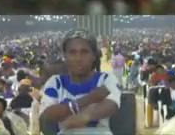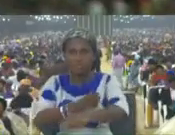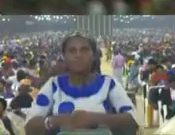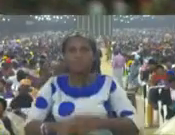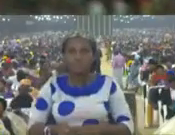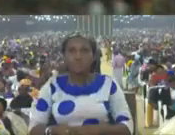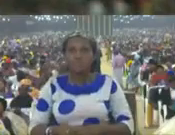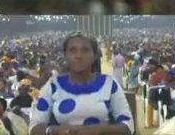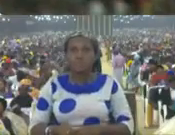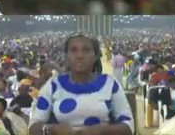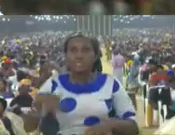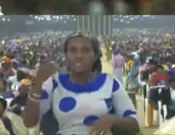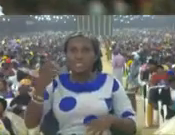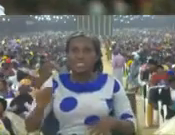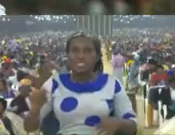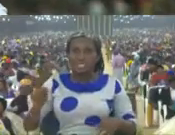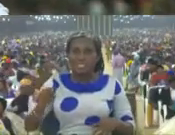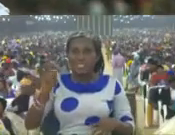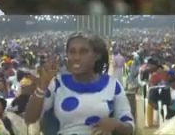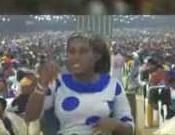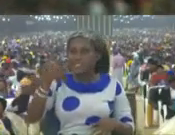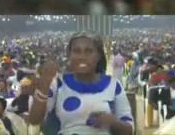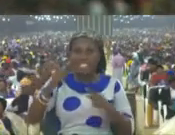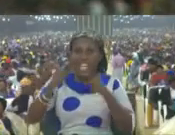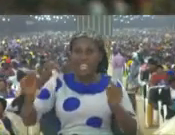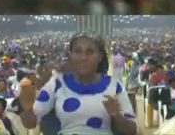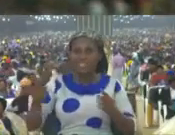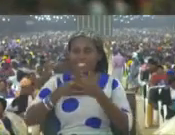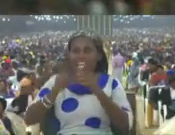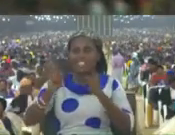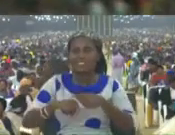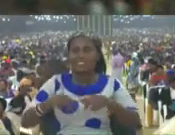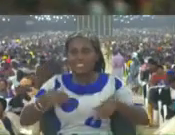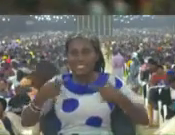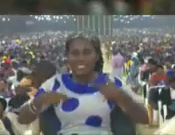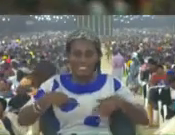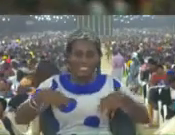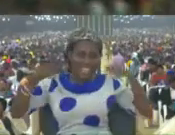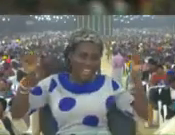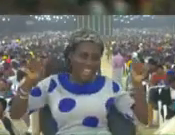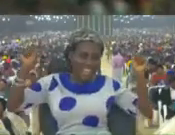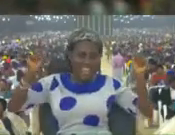the Philistines began to rejoice. Ah, we got him.